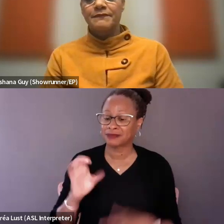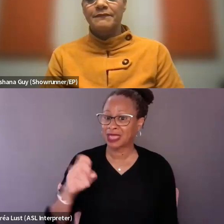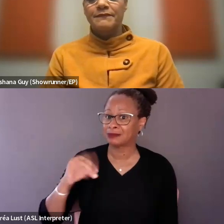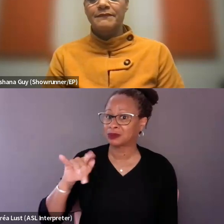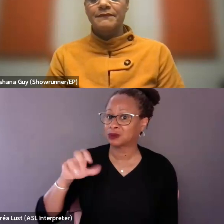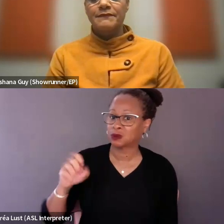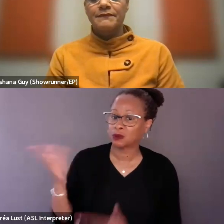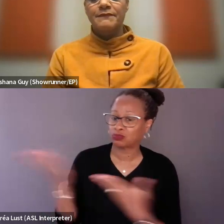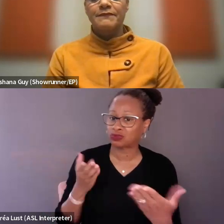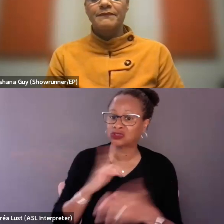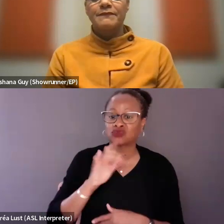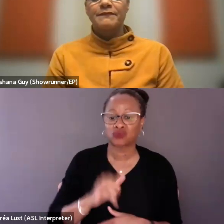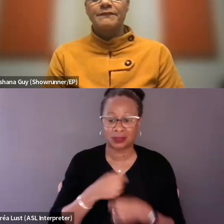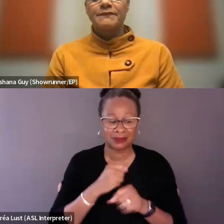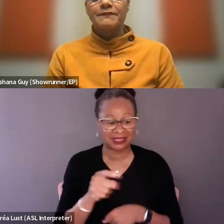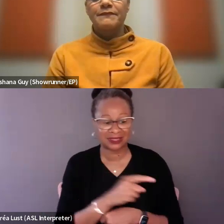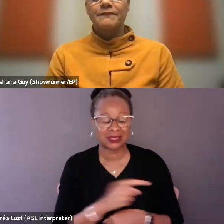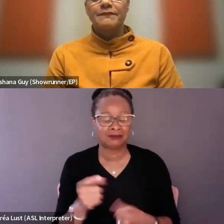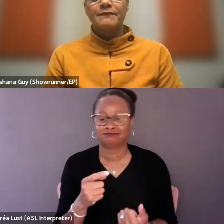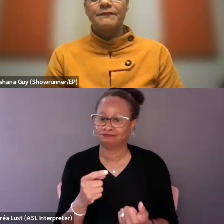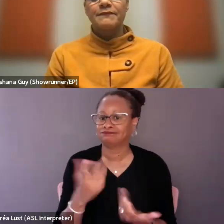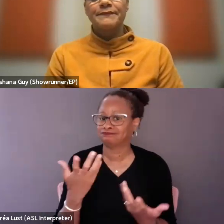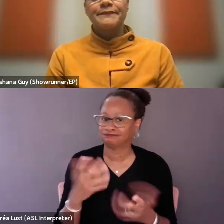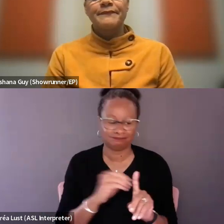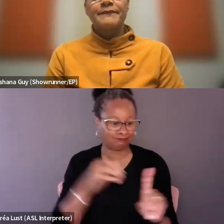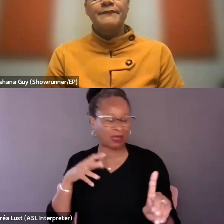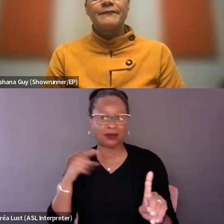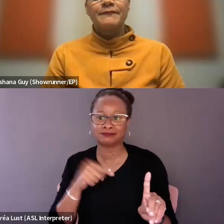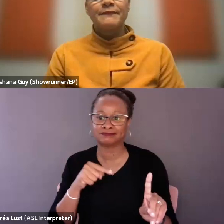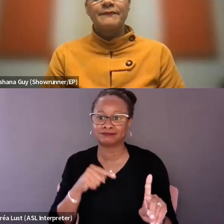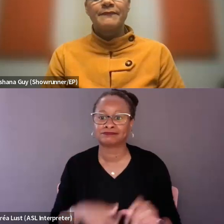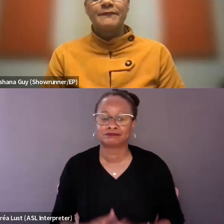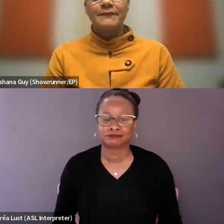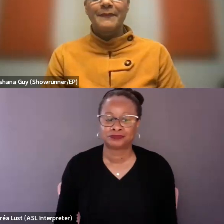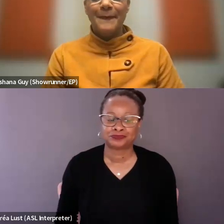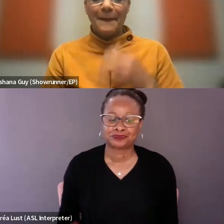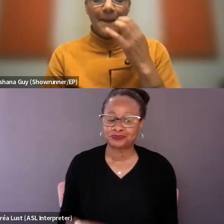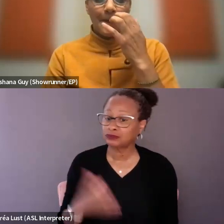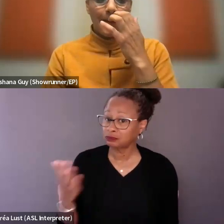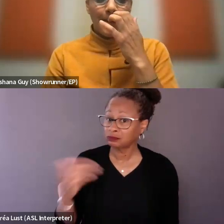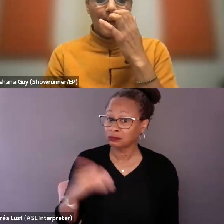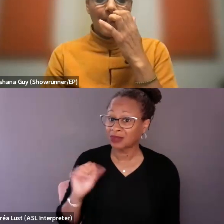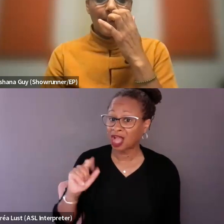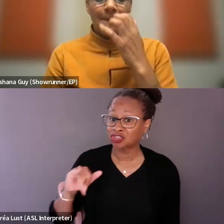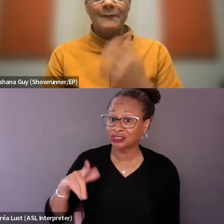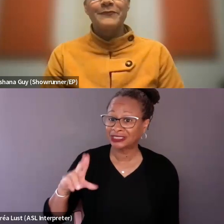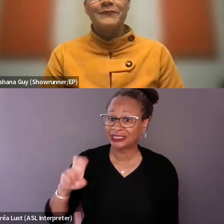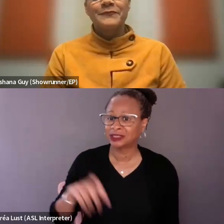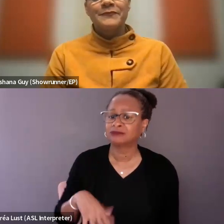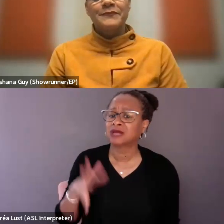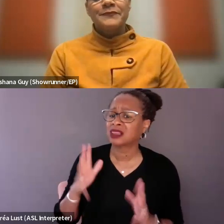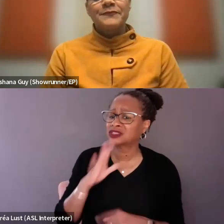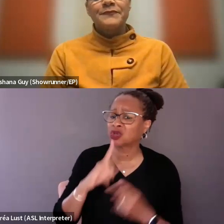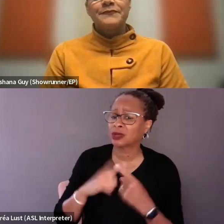bring that really make them stand out. I mean, let's talk about capitalism for a second. You really dive into